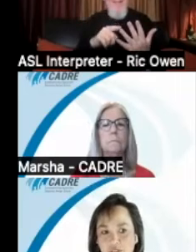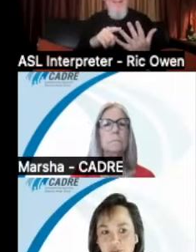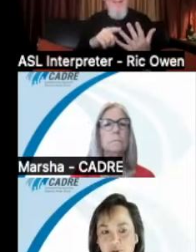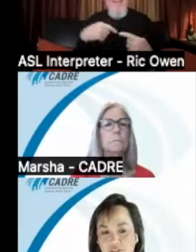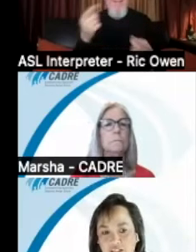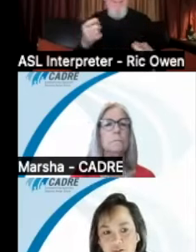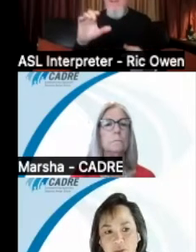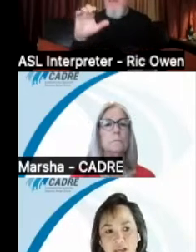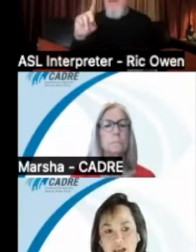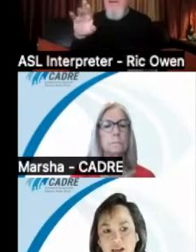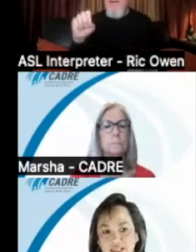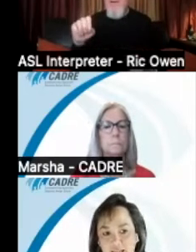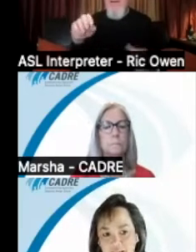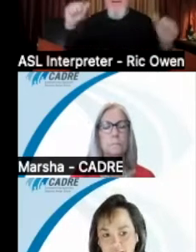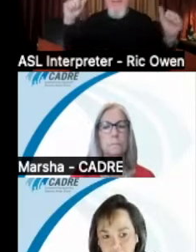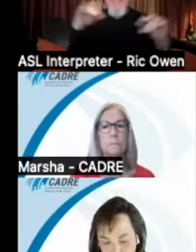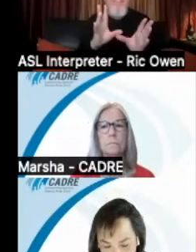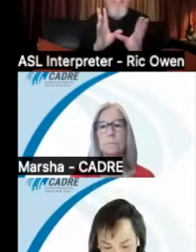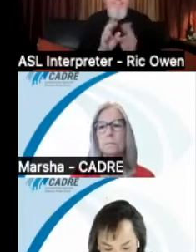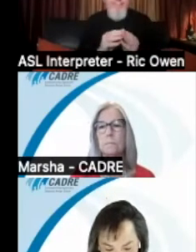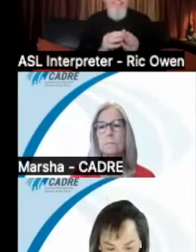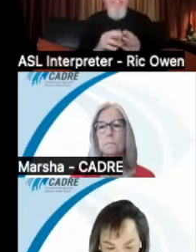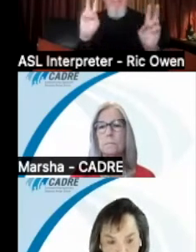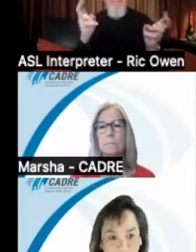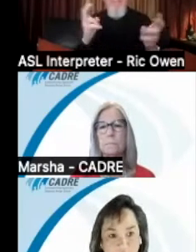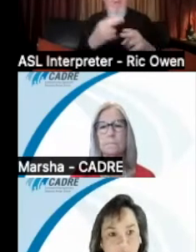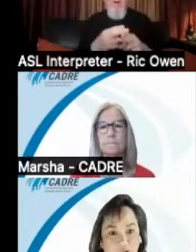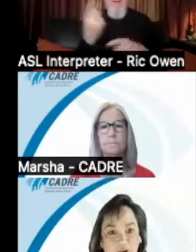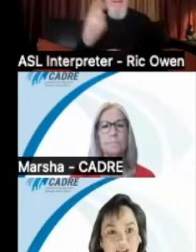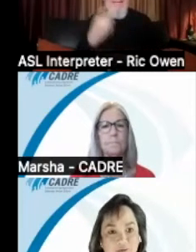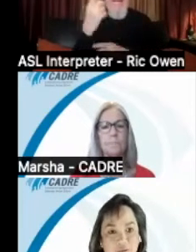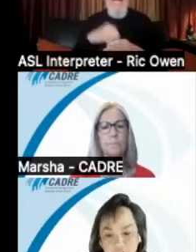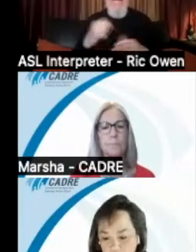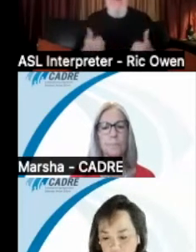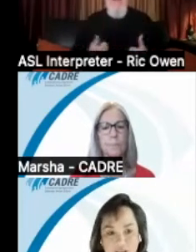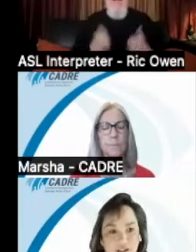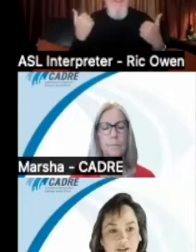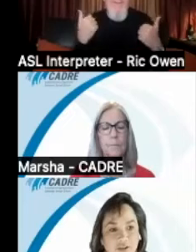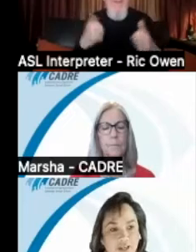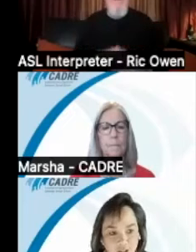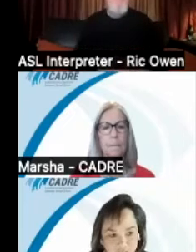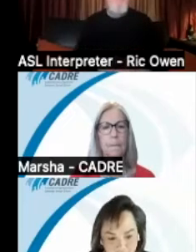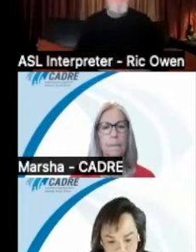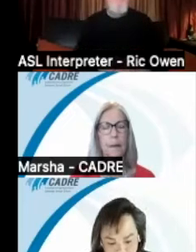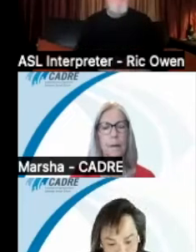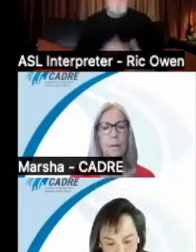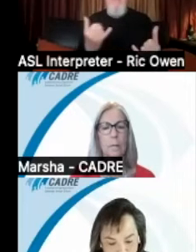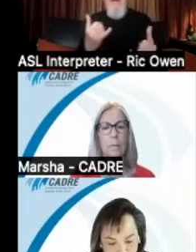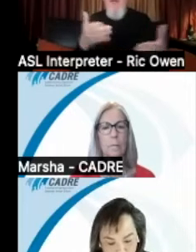2022 Symposium, A Day in the Life. By way of welcome and